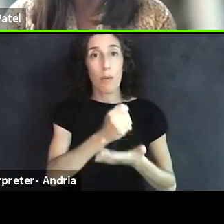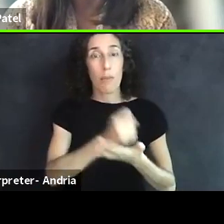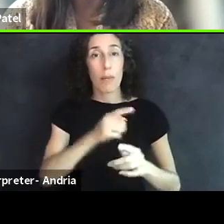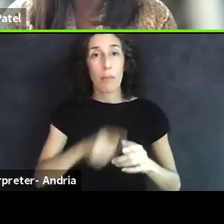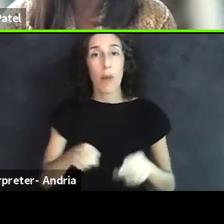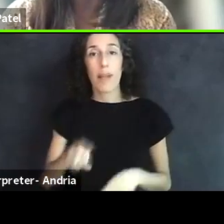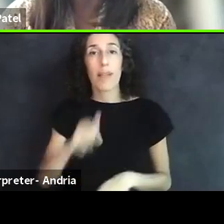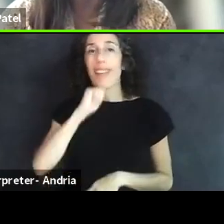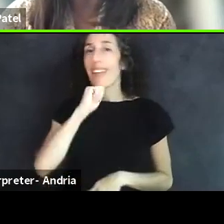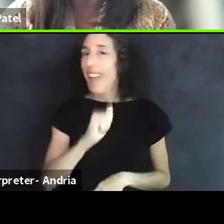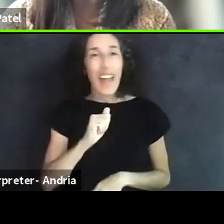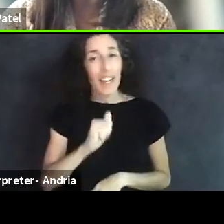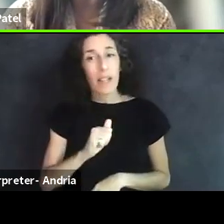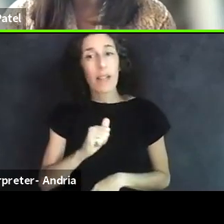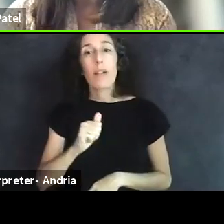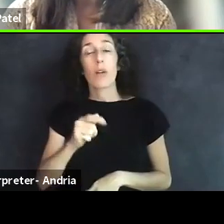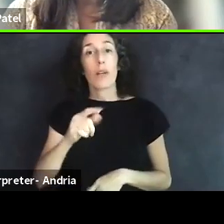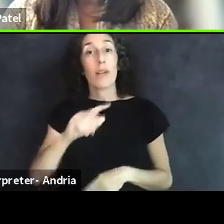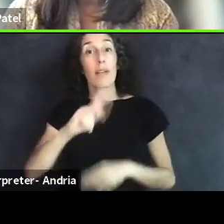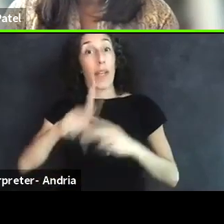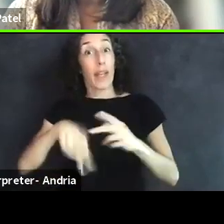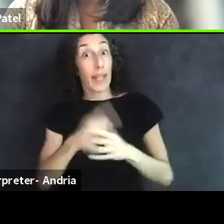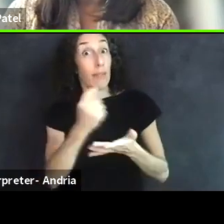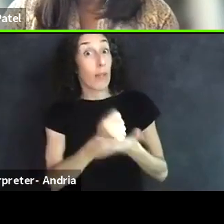that we include because,